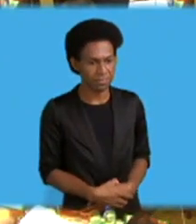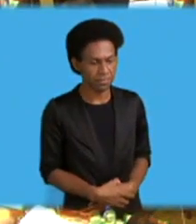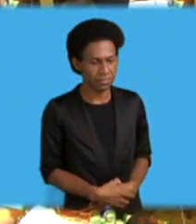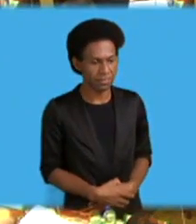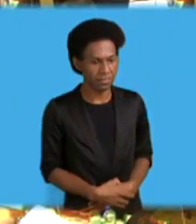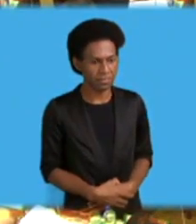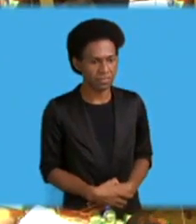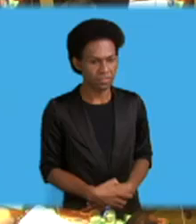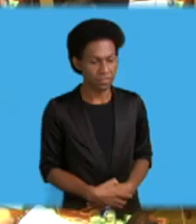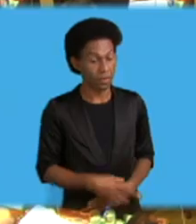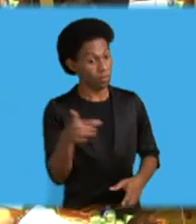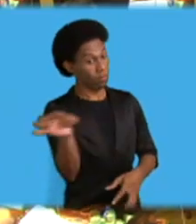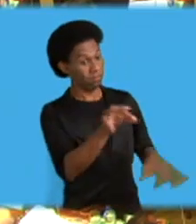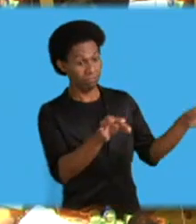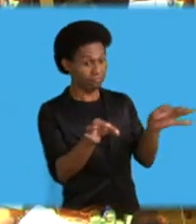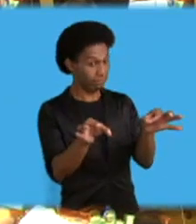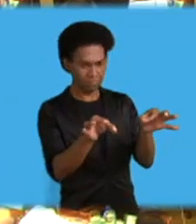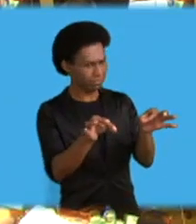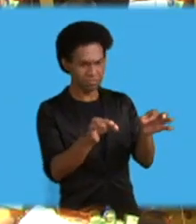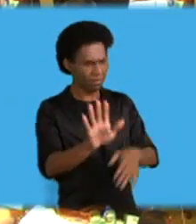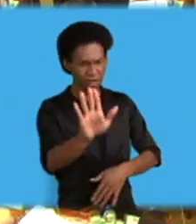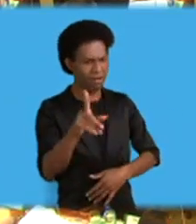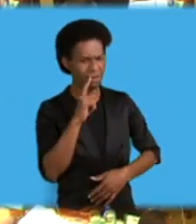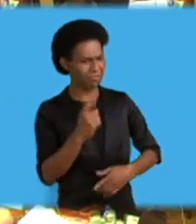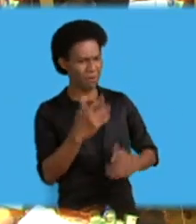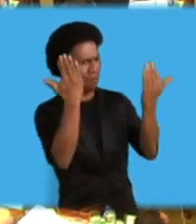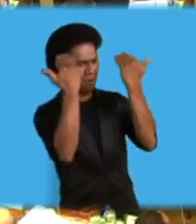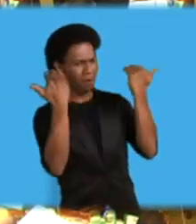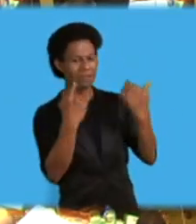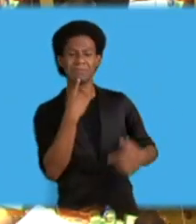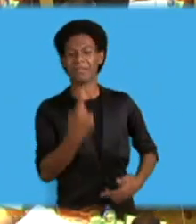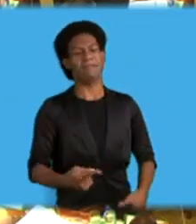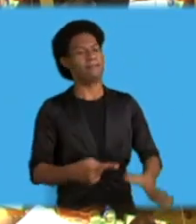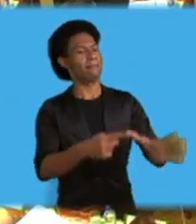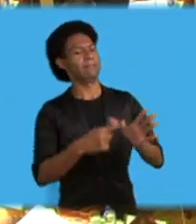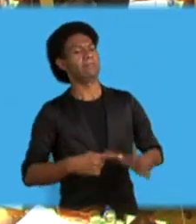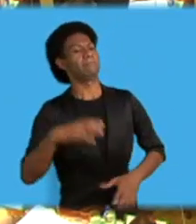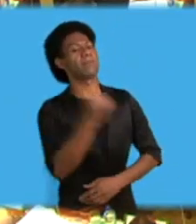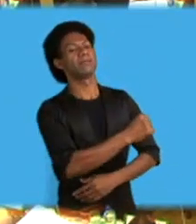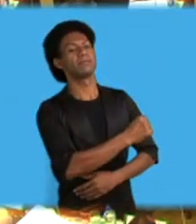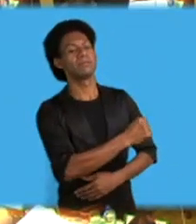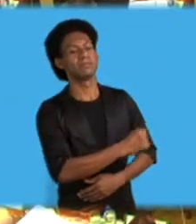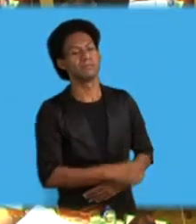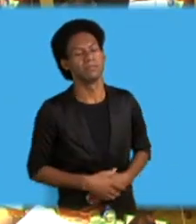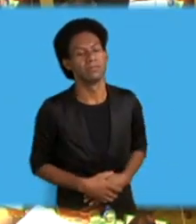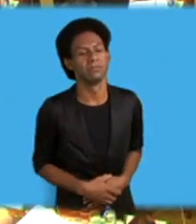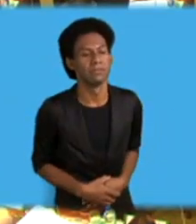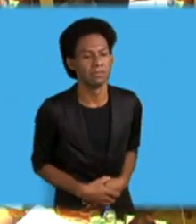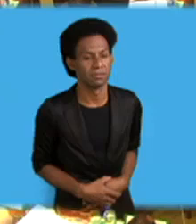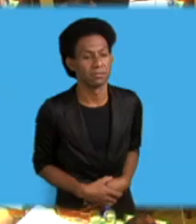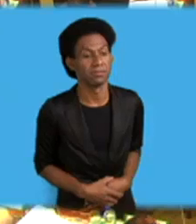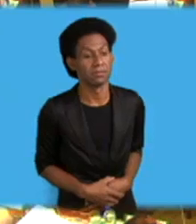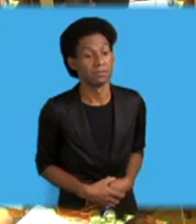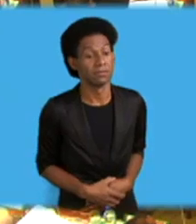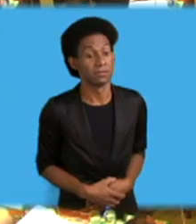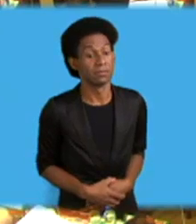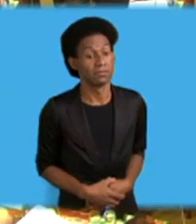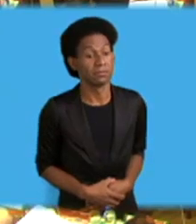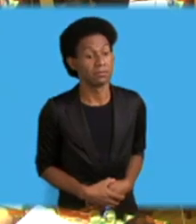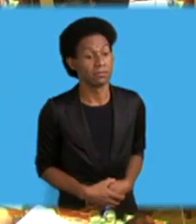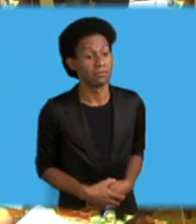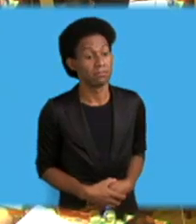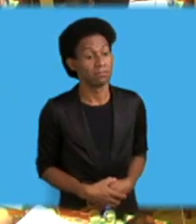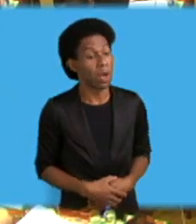Can you please be directed to answer that? No, you need to have very valid question to ask in this parliament and not something. Can